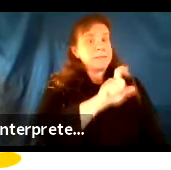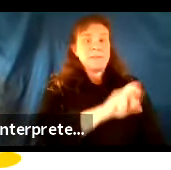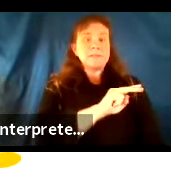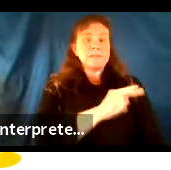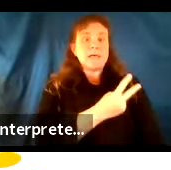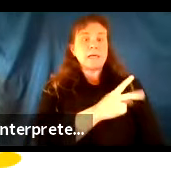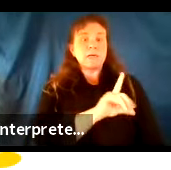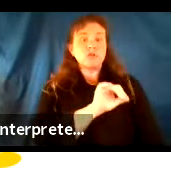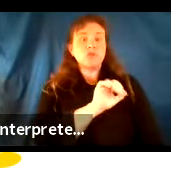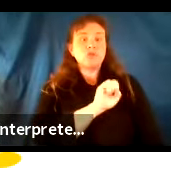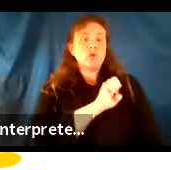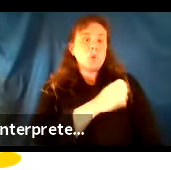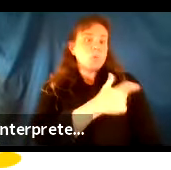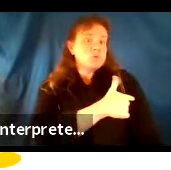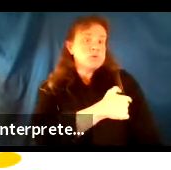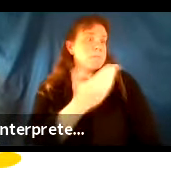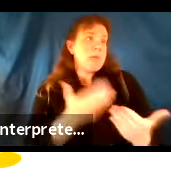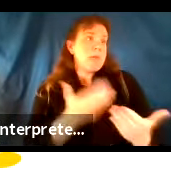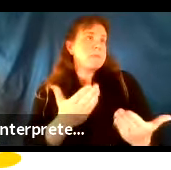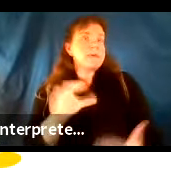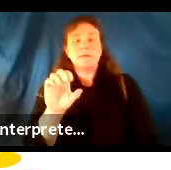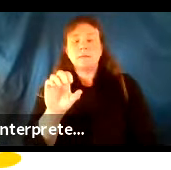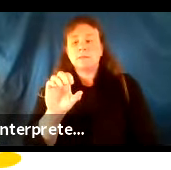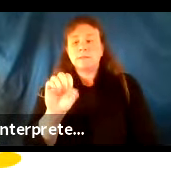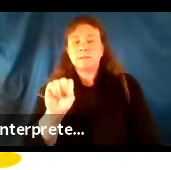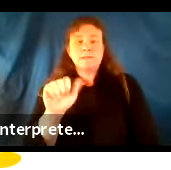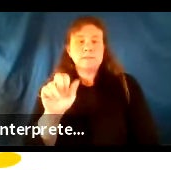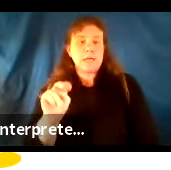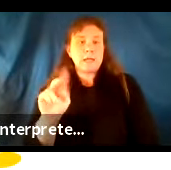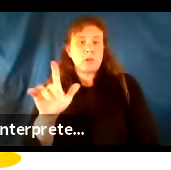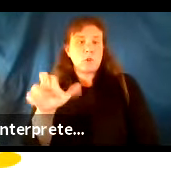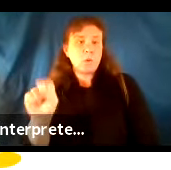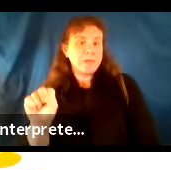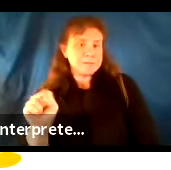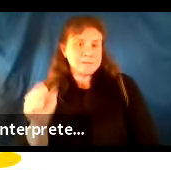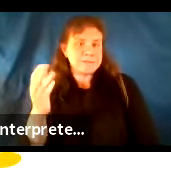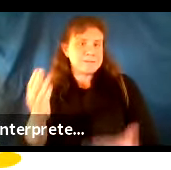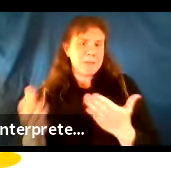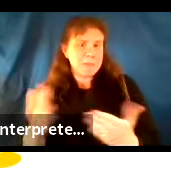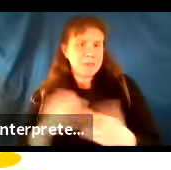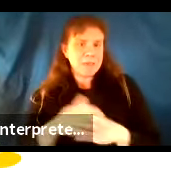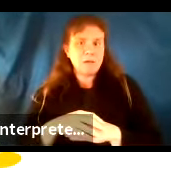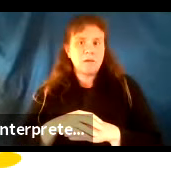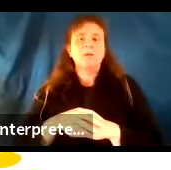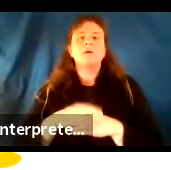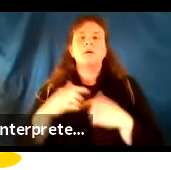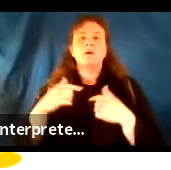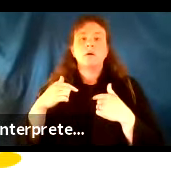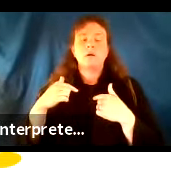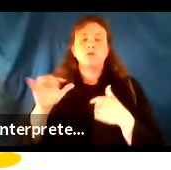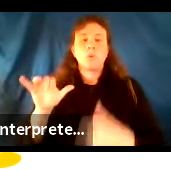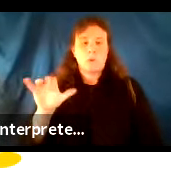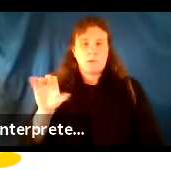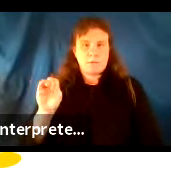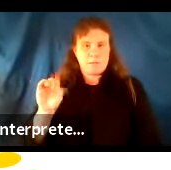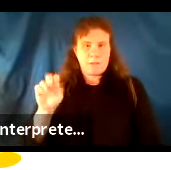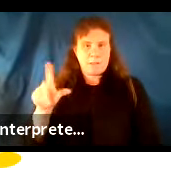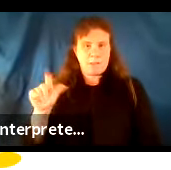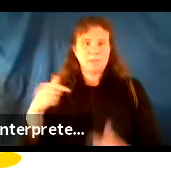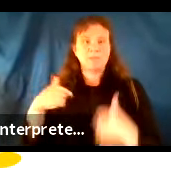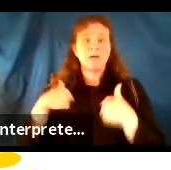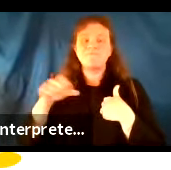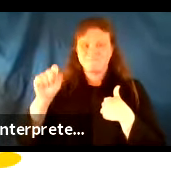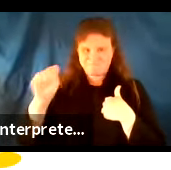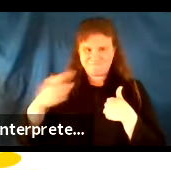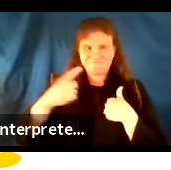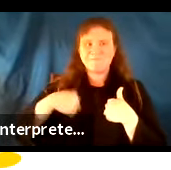for example? The good news, Esther, is yes, we do track it. It's what we do with it is the question, right? So my turn will collect the